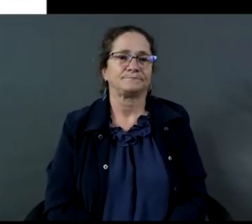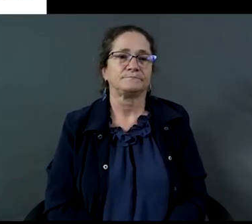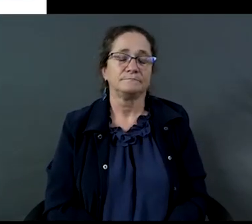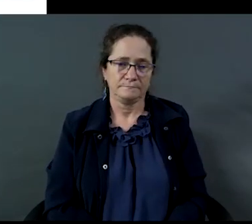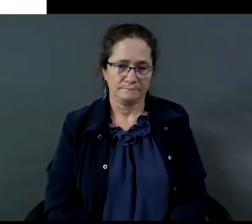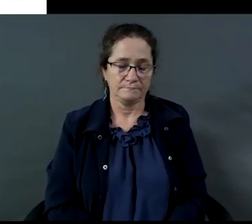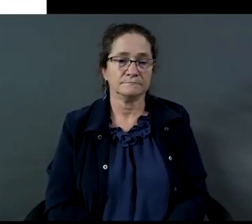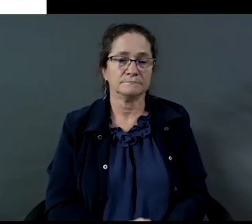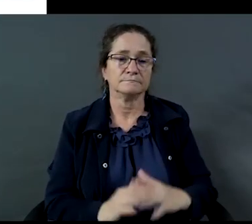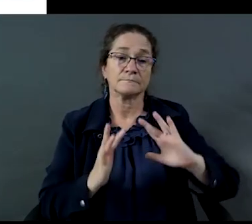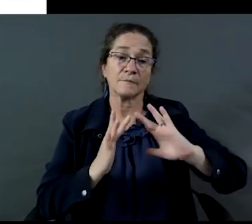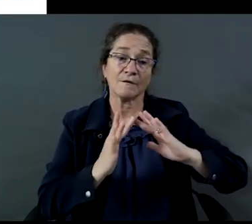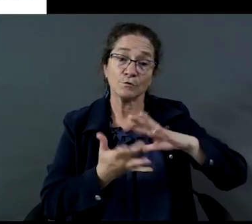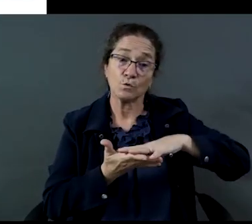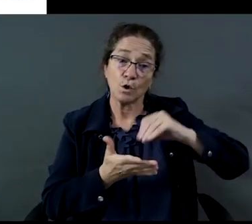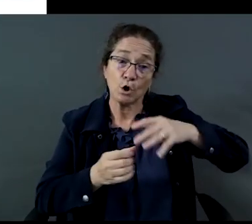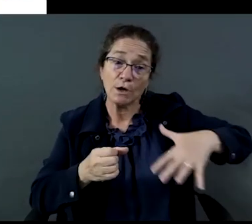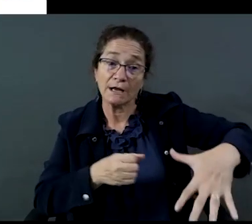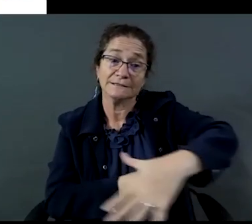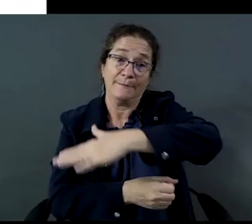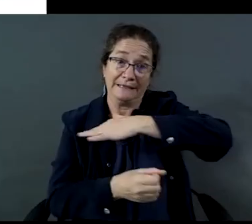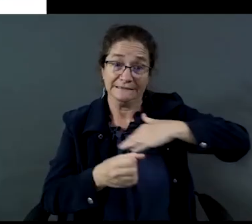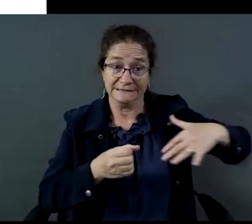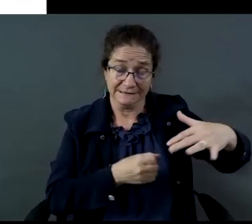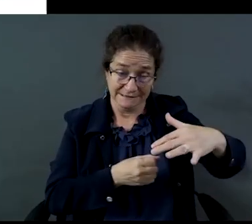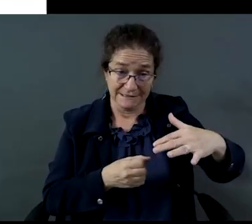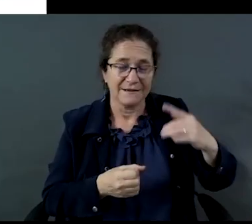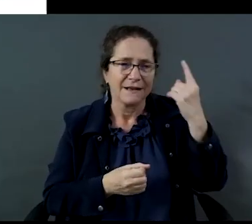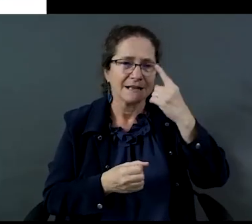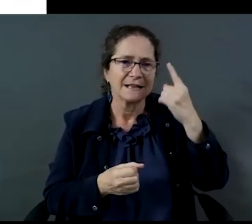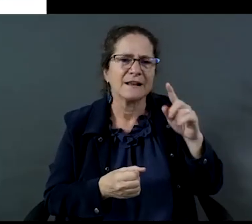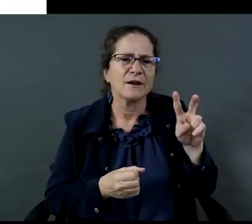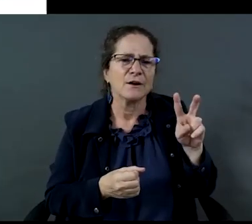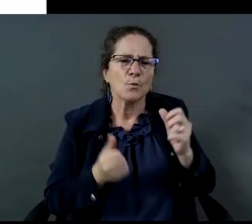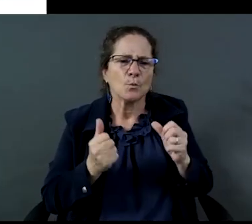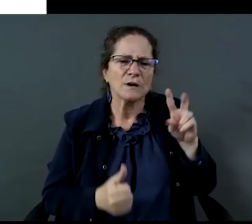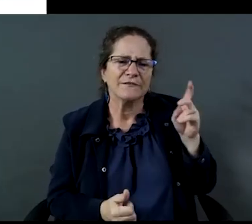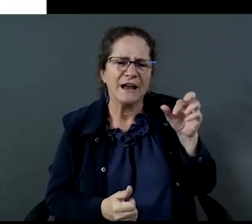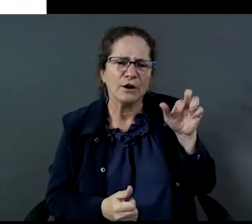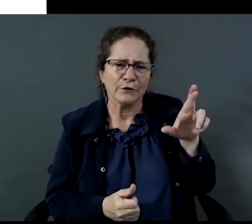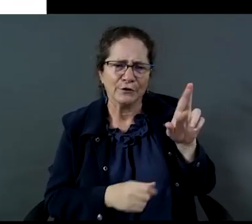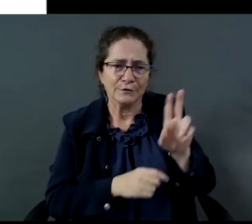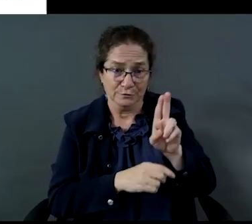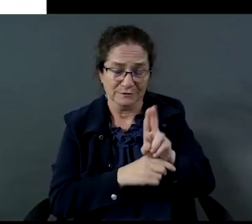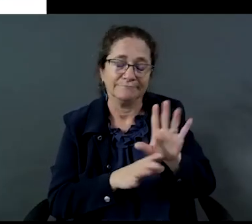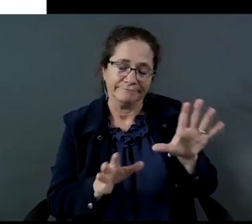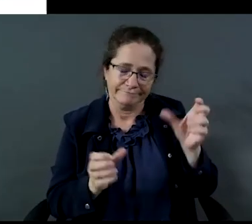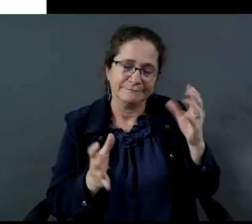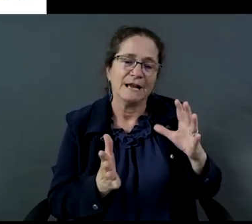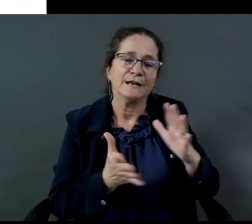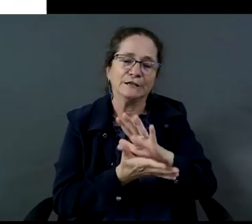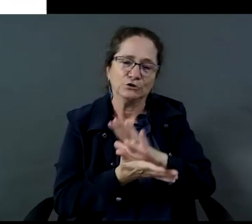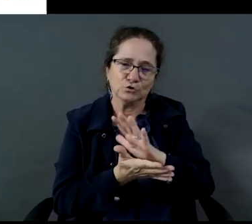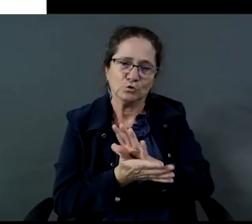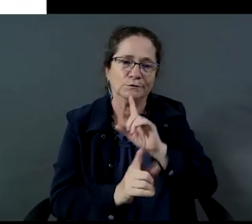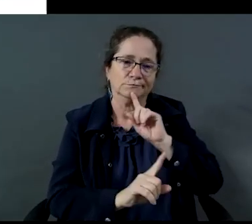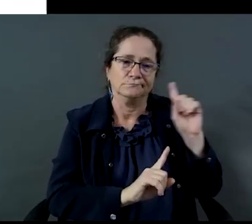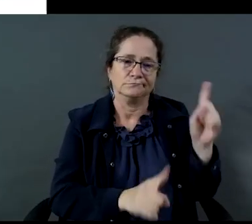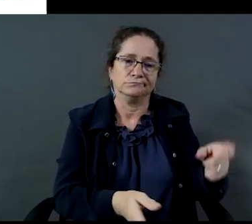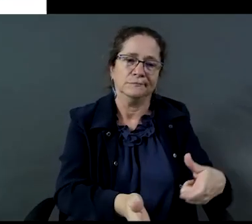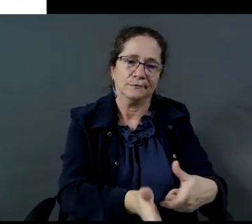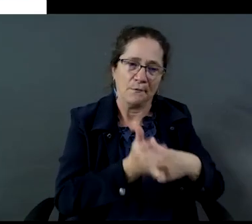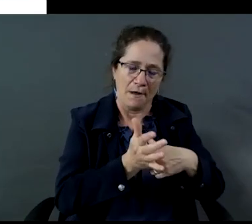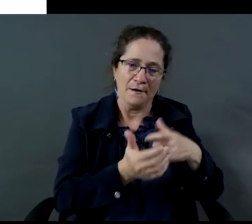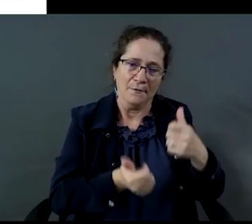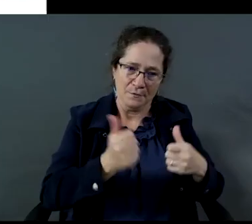Virtual learning space considerations. You need to think about what vendor you're using. A lot of schools have dictated that to us, but also the ease of